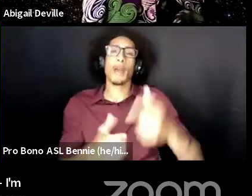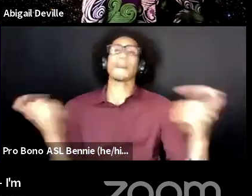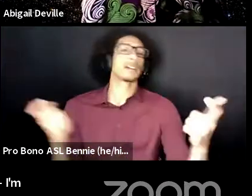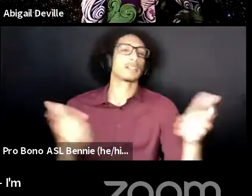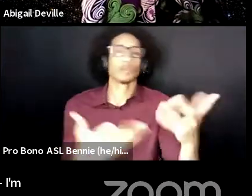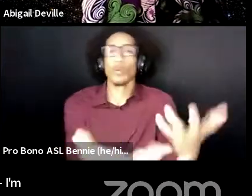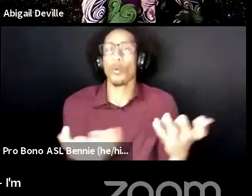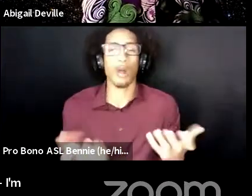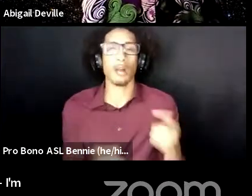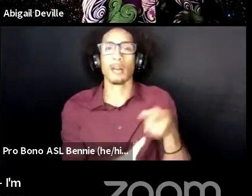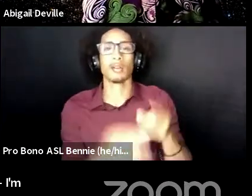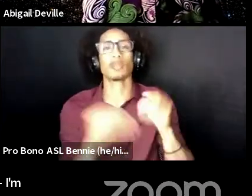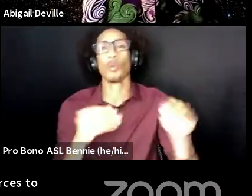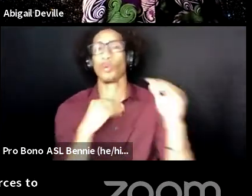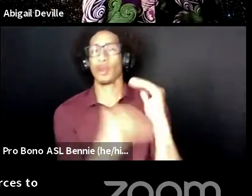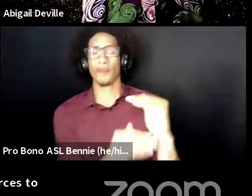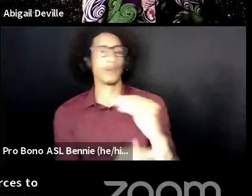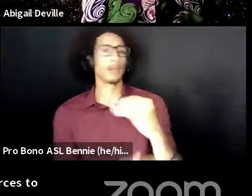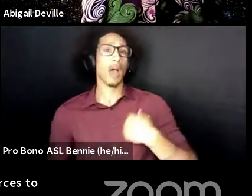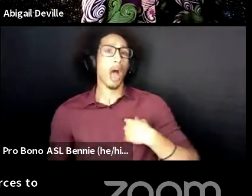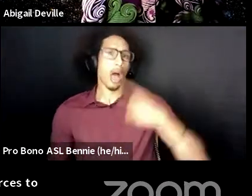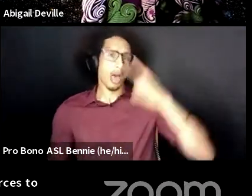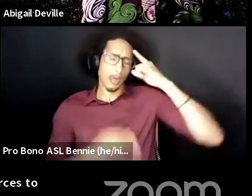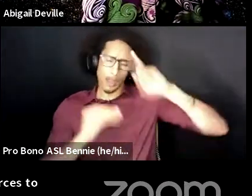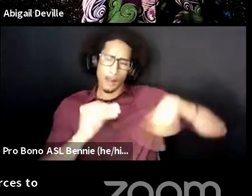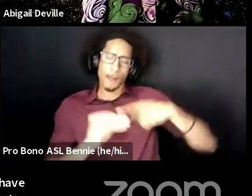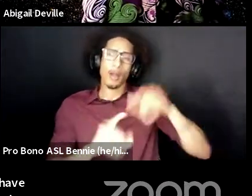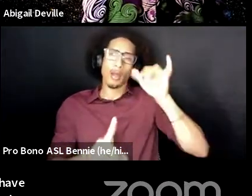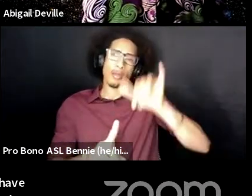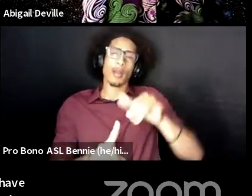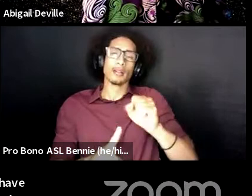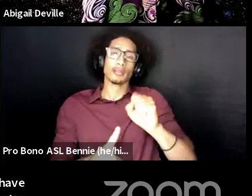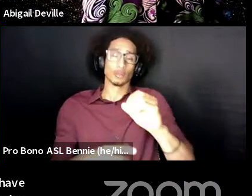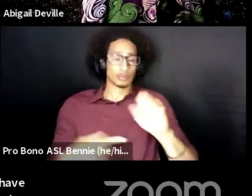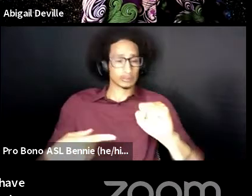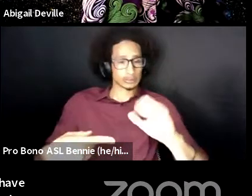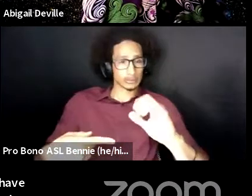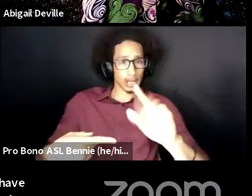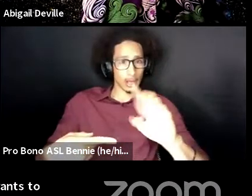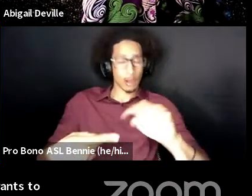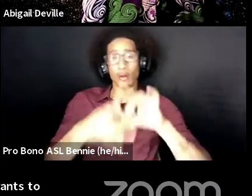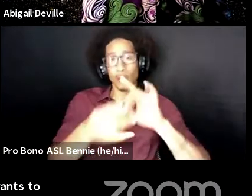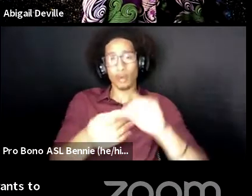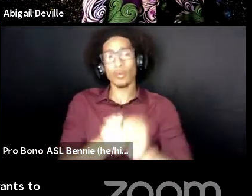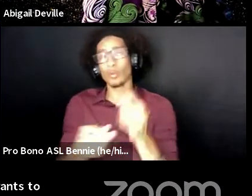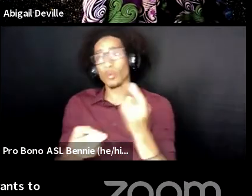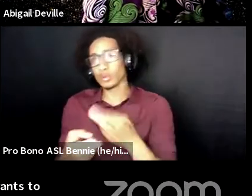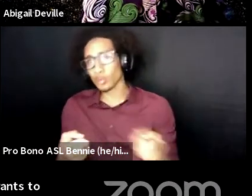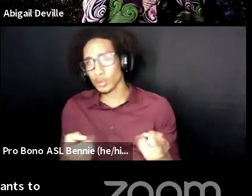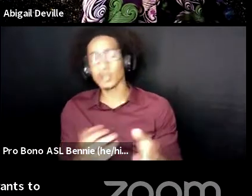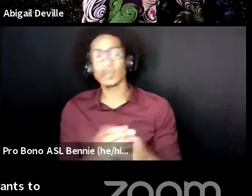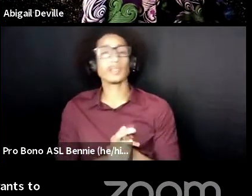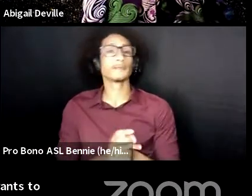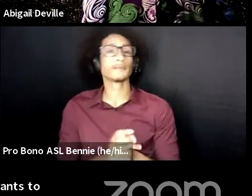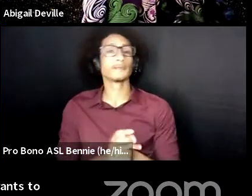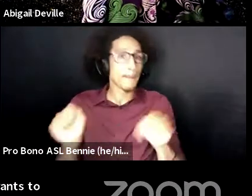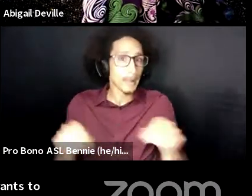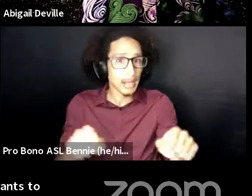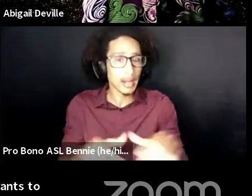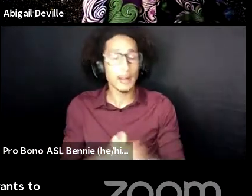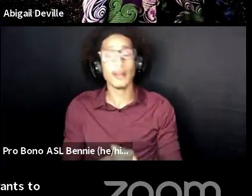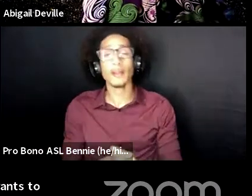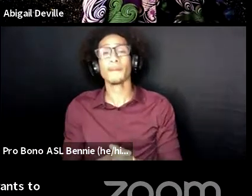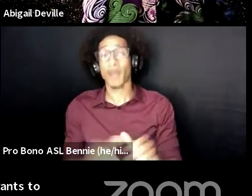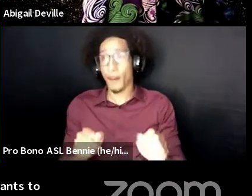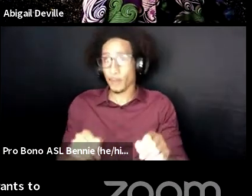And I think about that. So for me, scale has to do with resources. It has to do with being given the